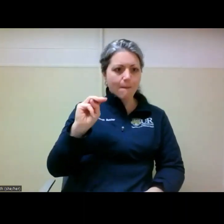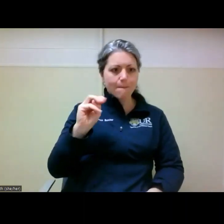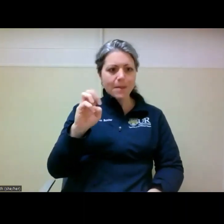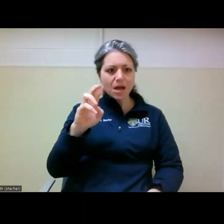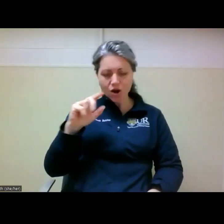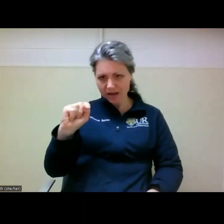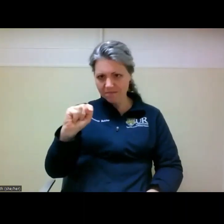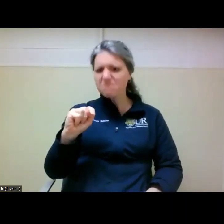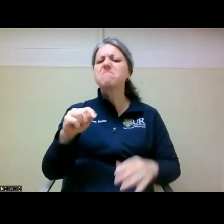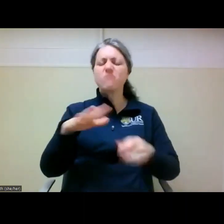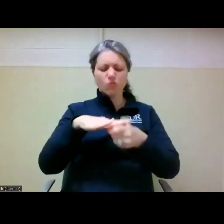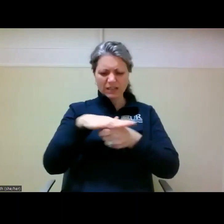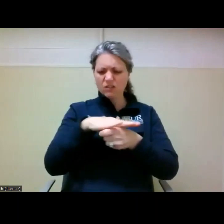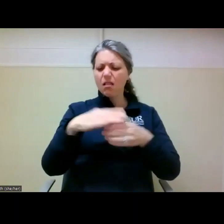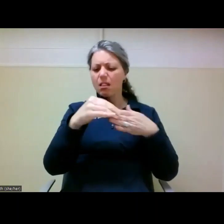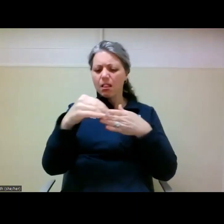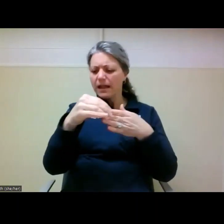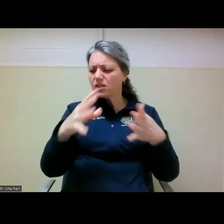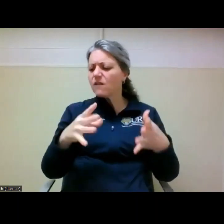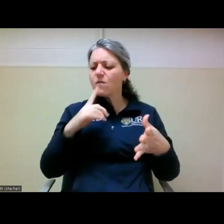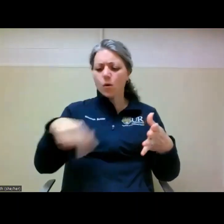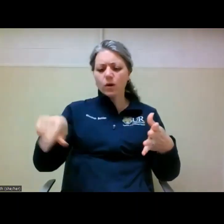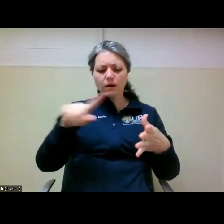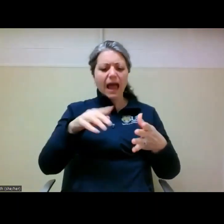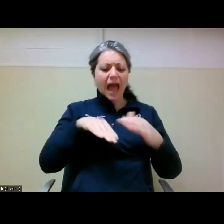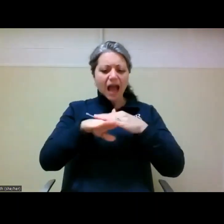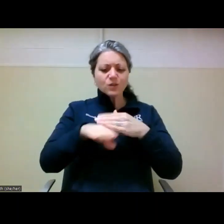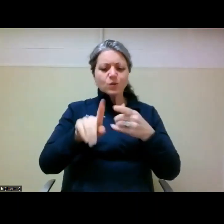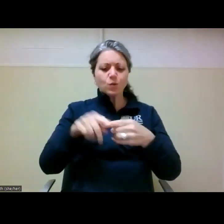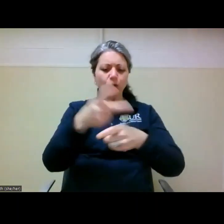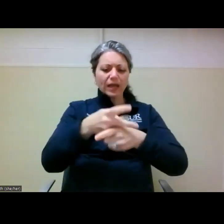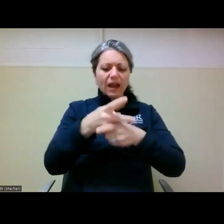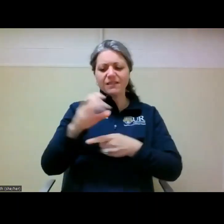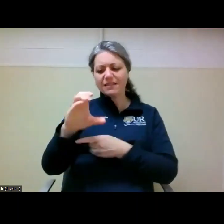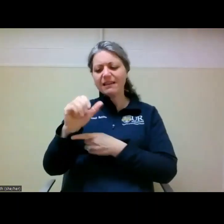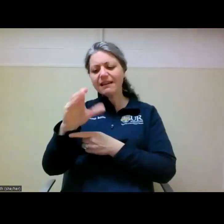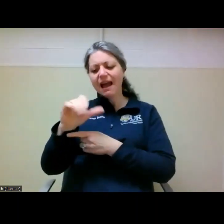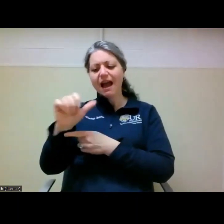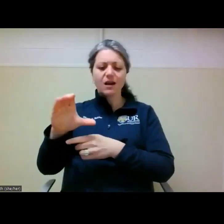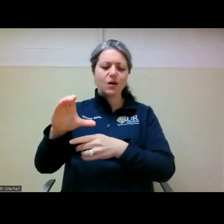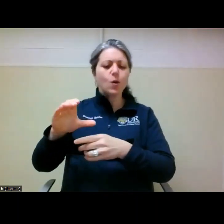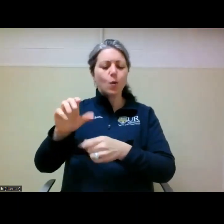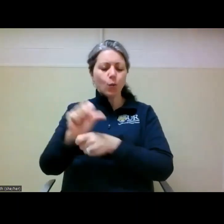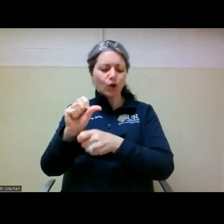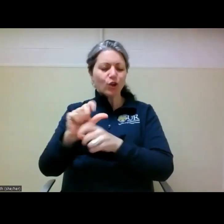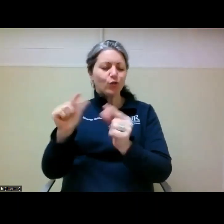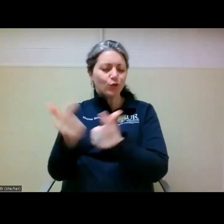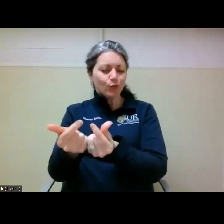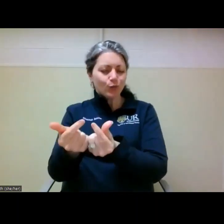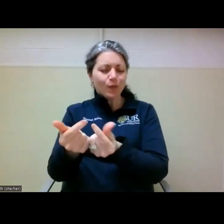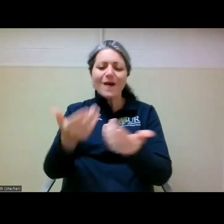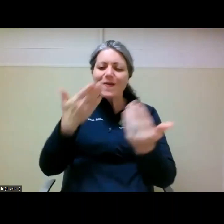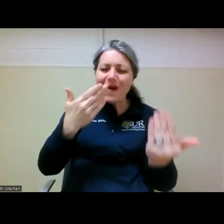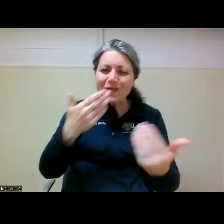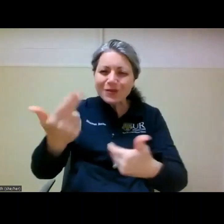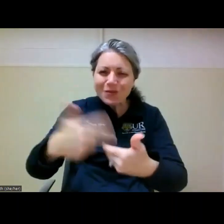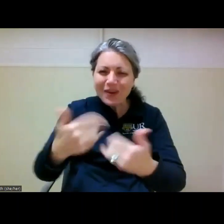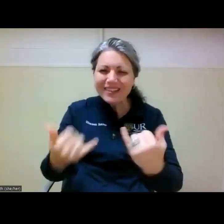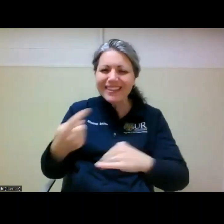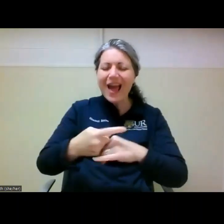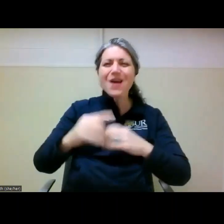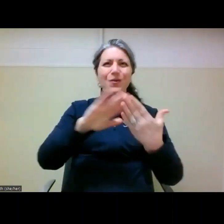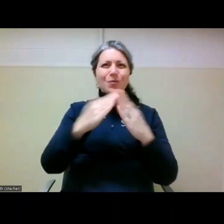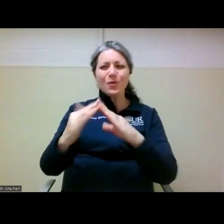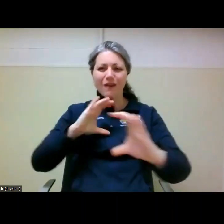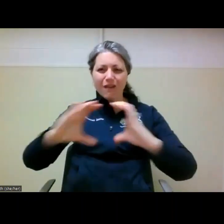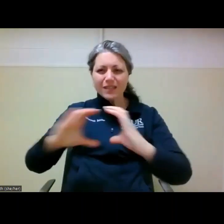and liaison to the Access to Care Rural Integration CCAC Working Group. Thank you for joining us for today's community conversation on